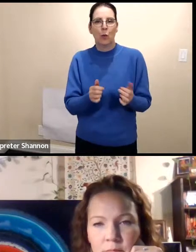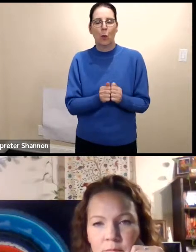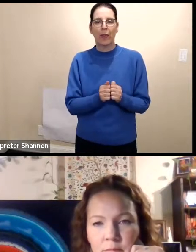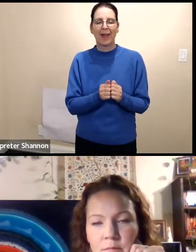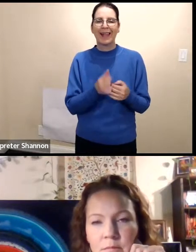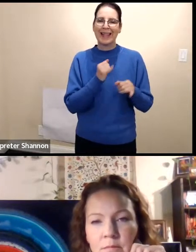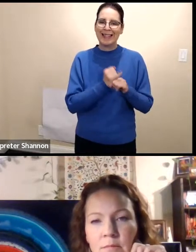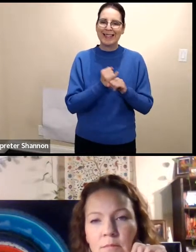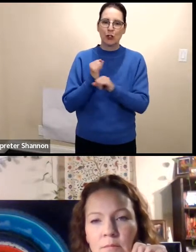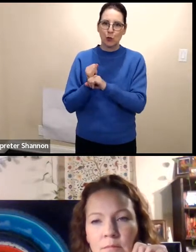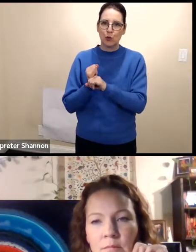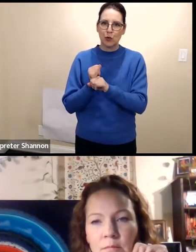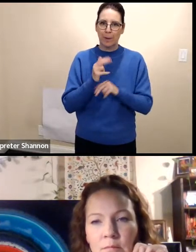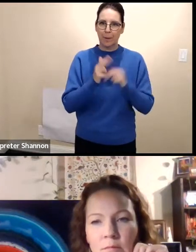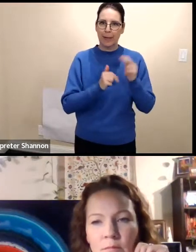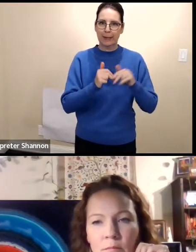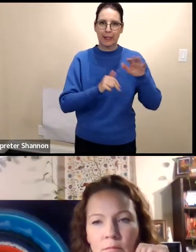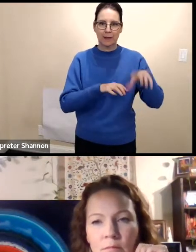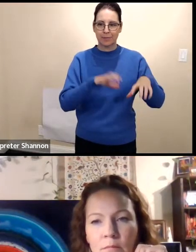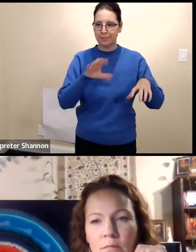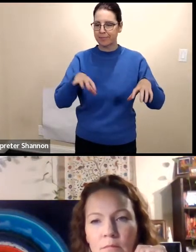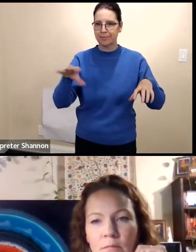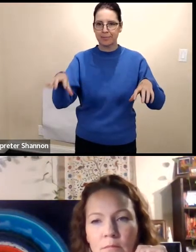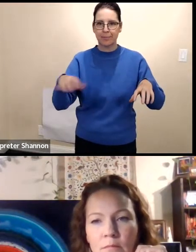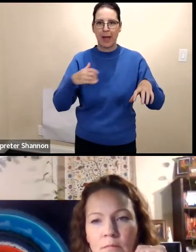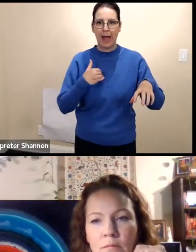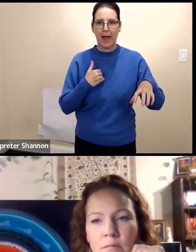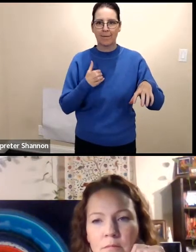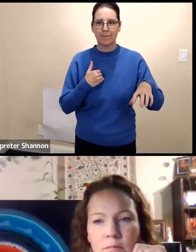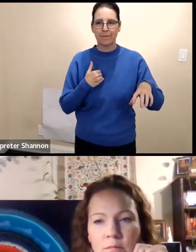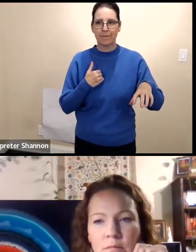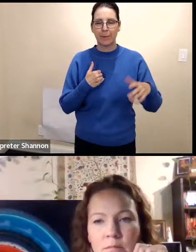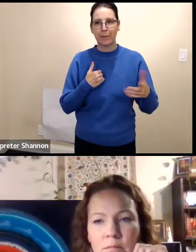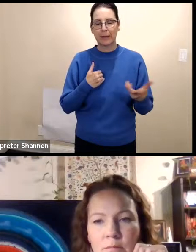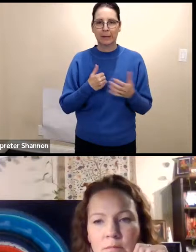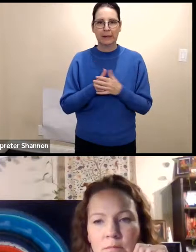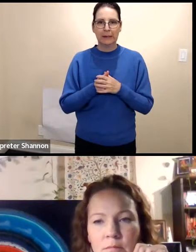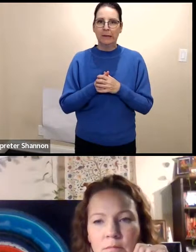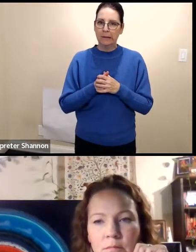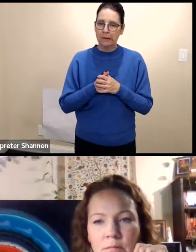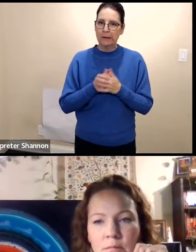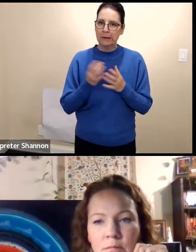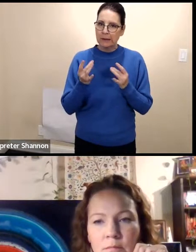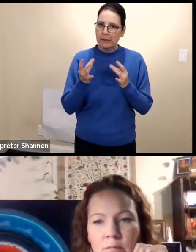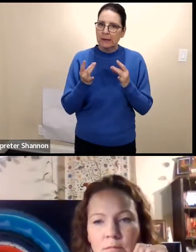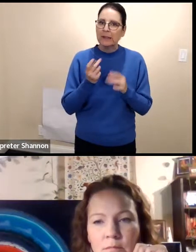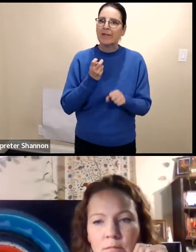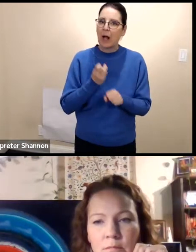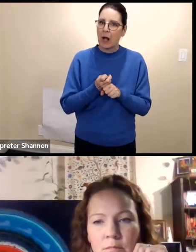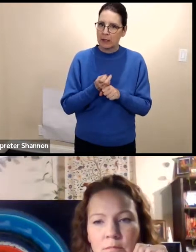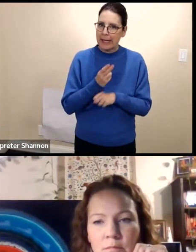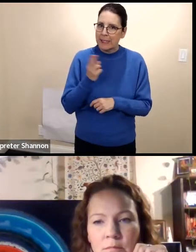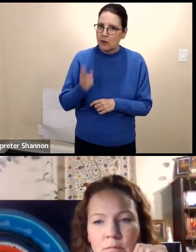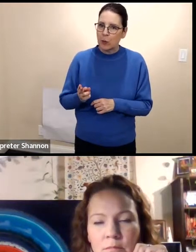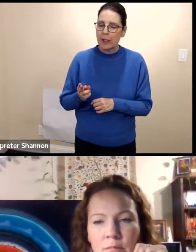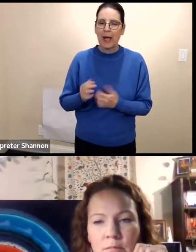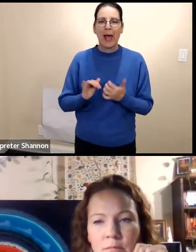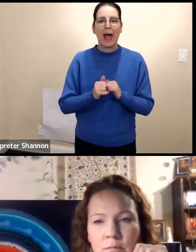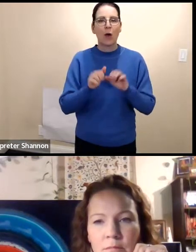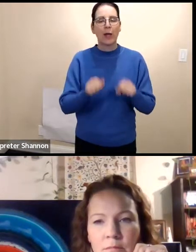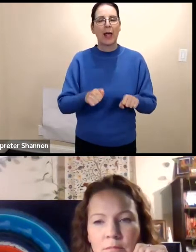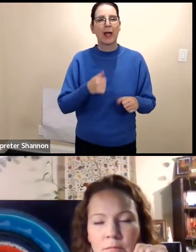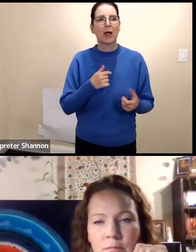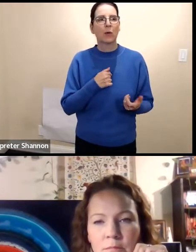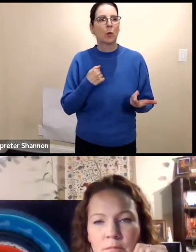difficult um uh histories and how do we um repurpose that